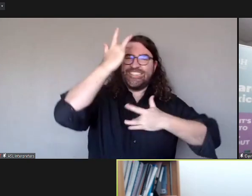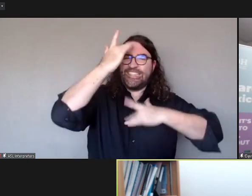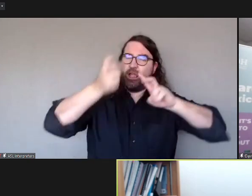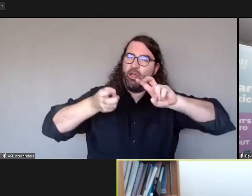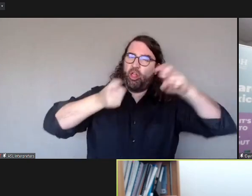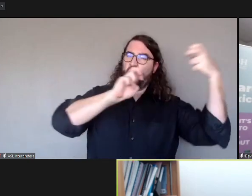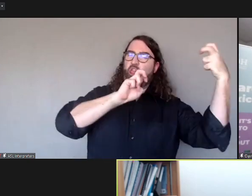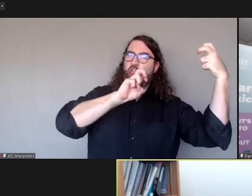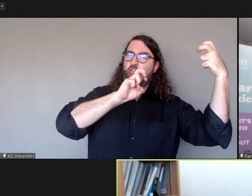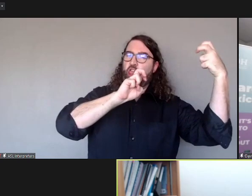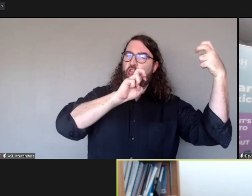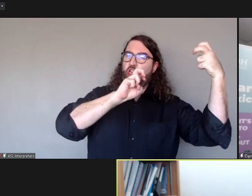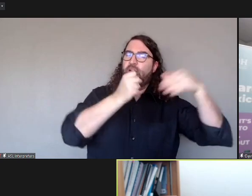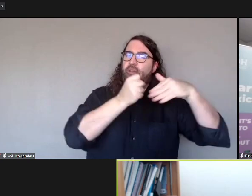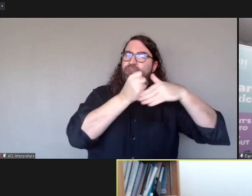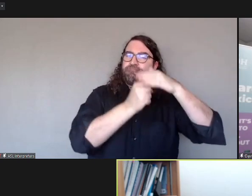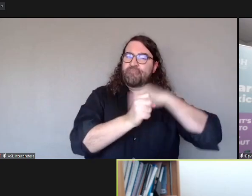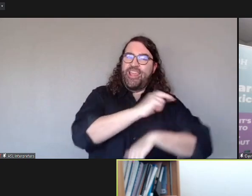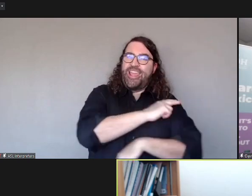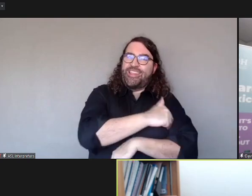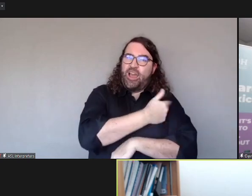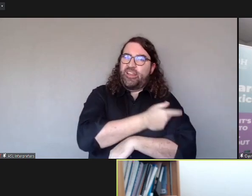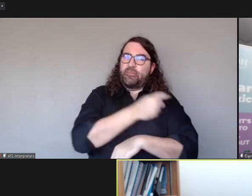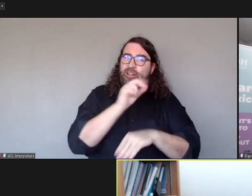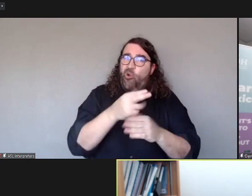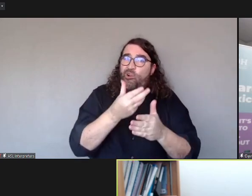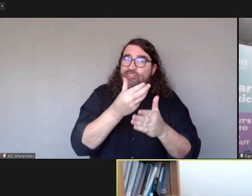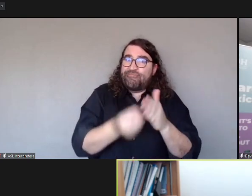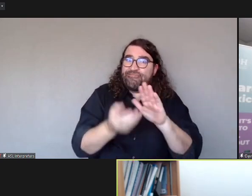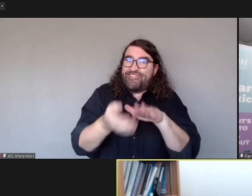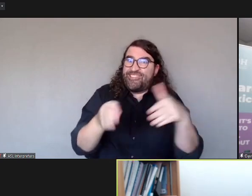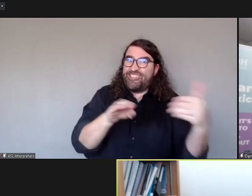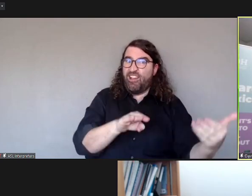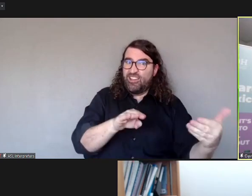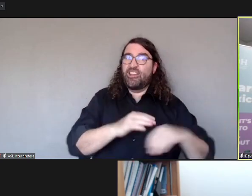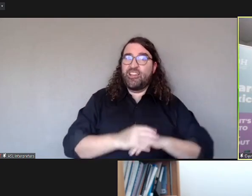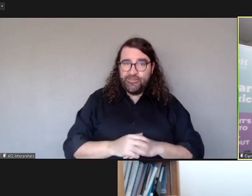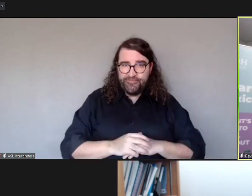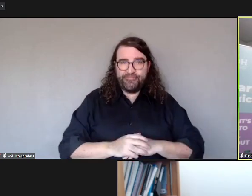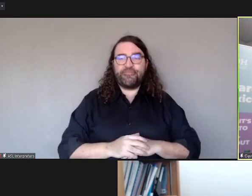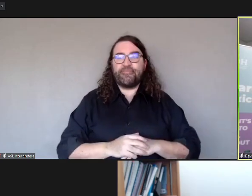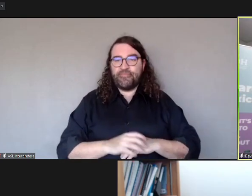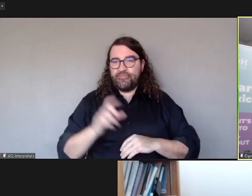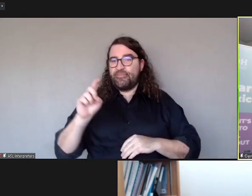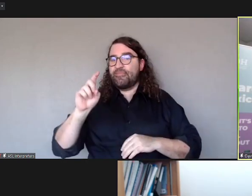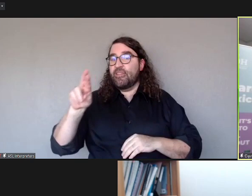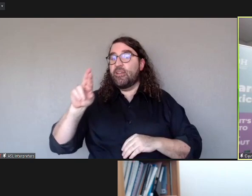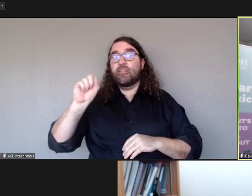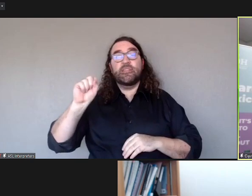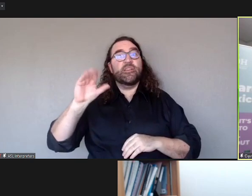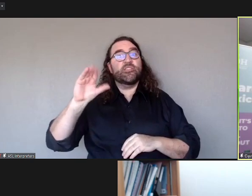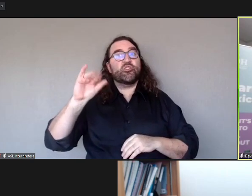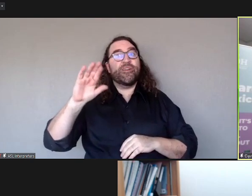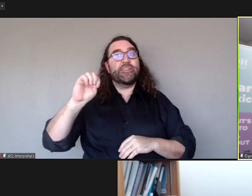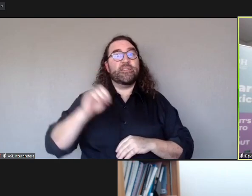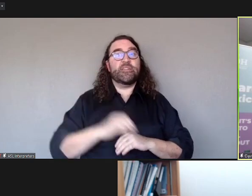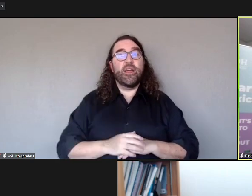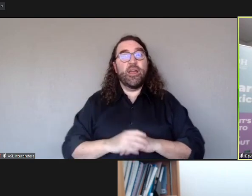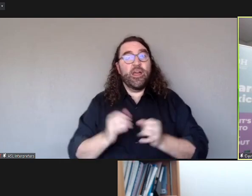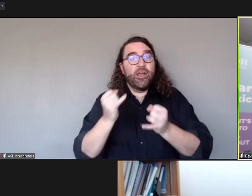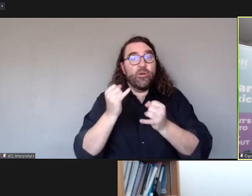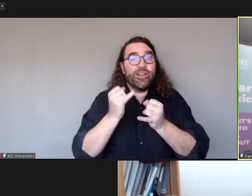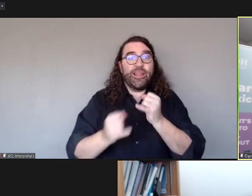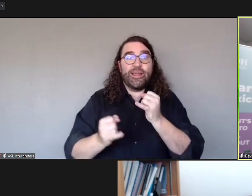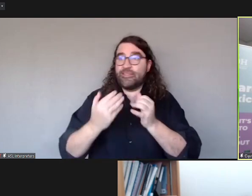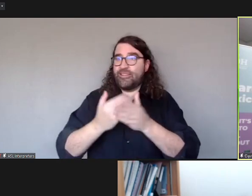forbid, those who end up succumbing to that illness. Yeah, one last thing too. One thing Christine